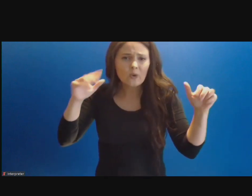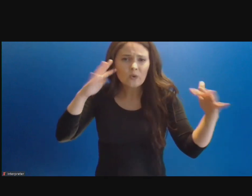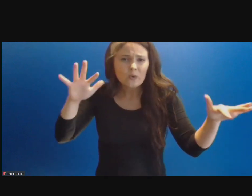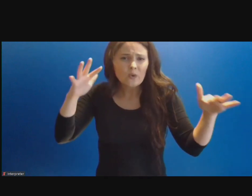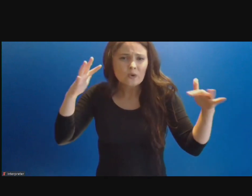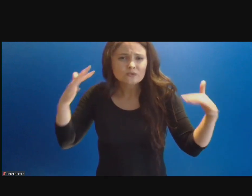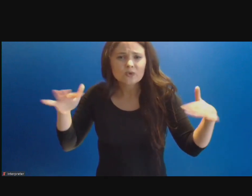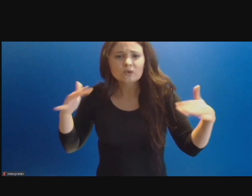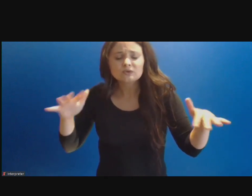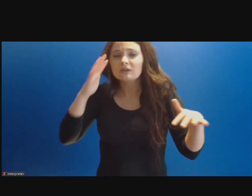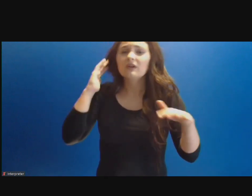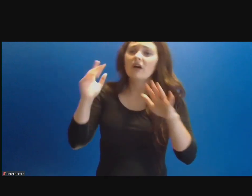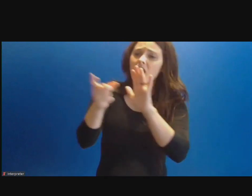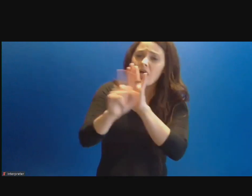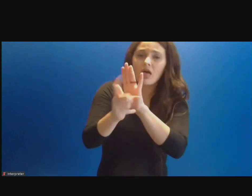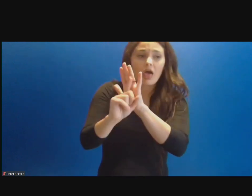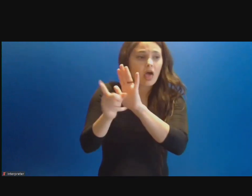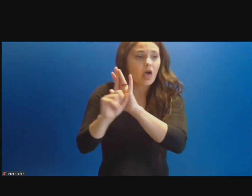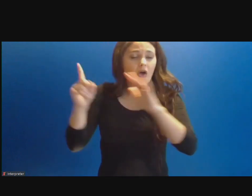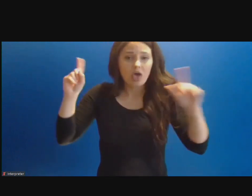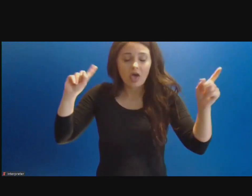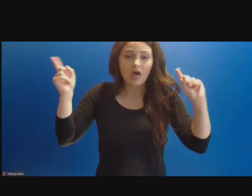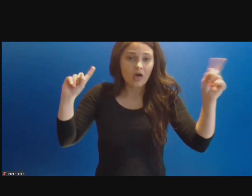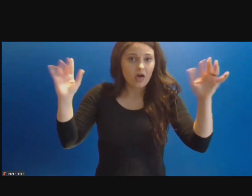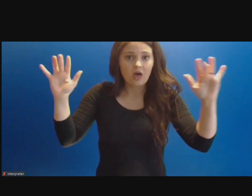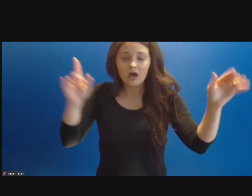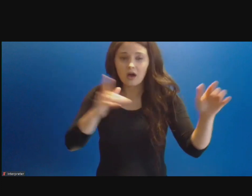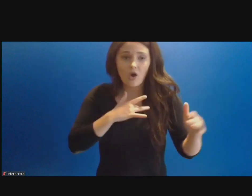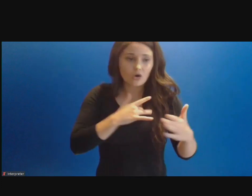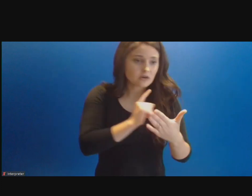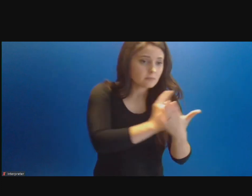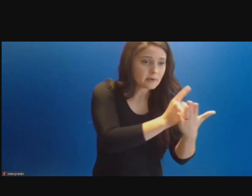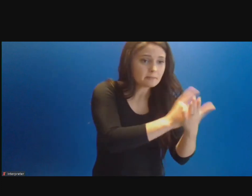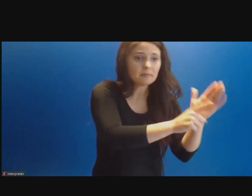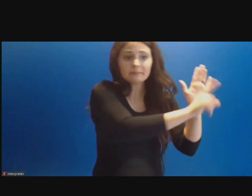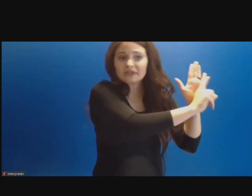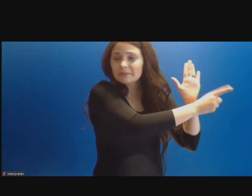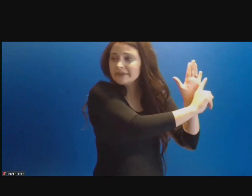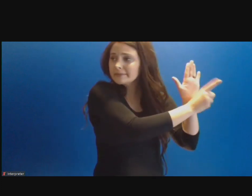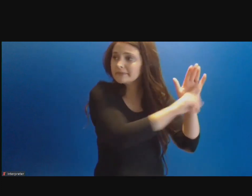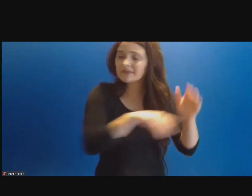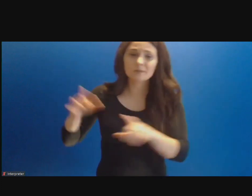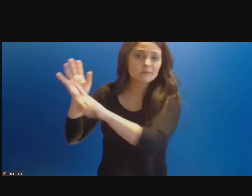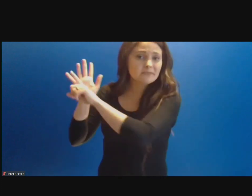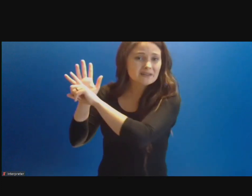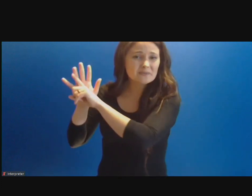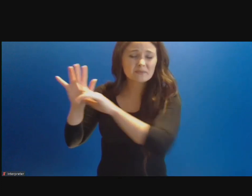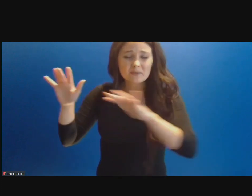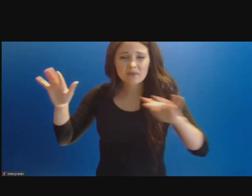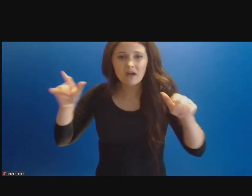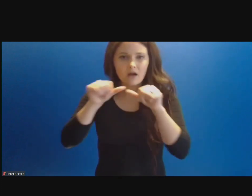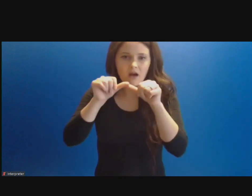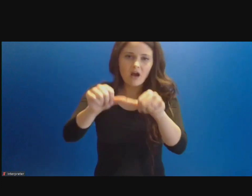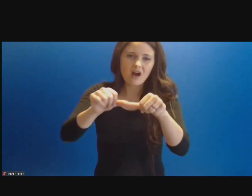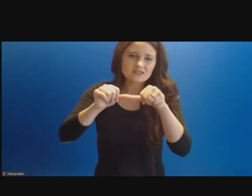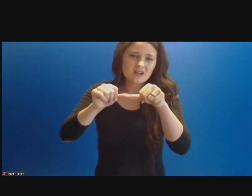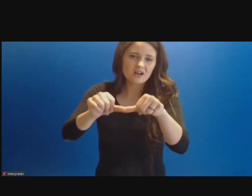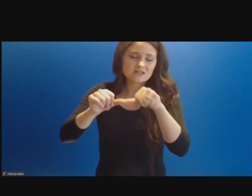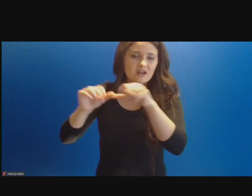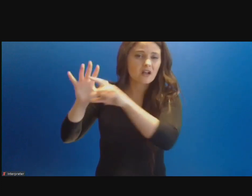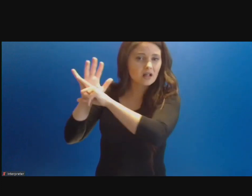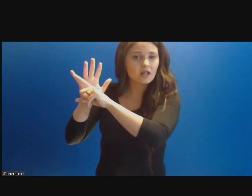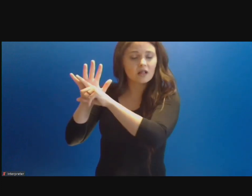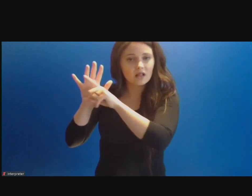There's alarms that go off for the heart rate. There's alarms that go off for your pulse. There's alarms that go off for